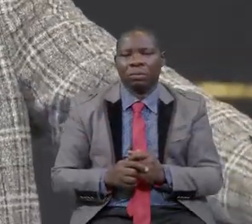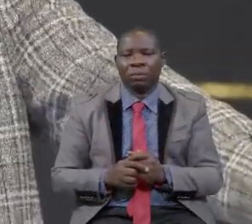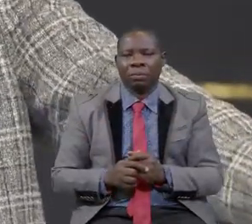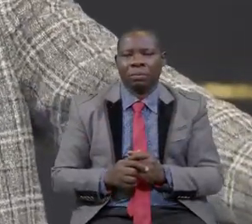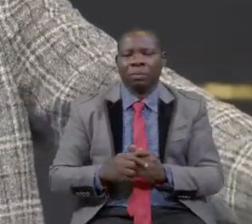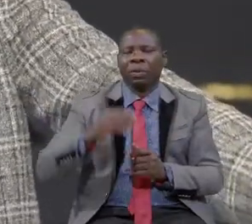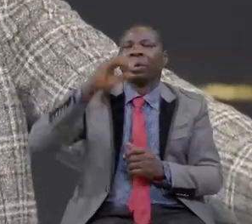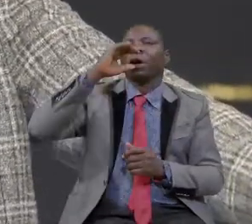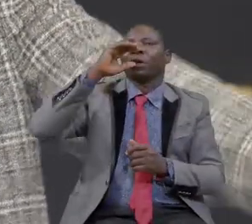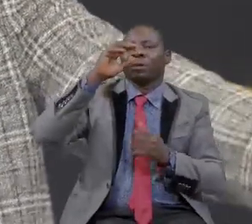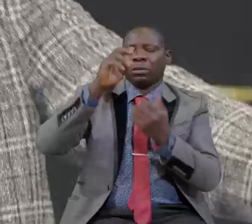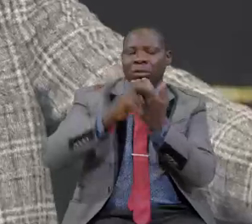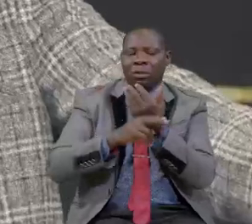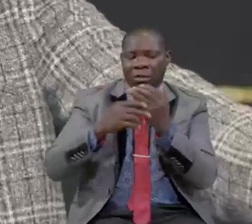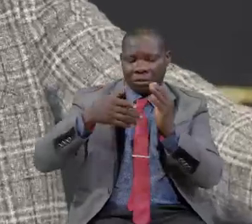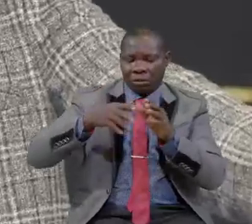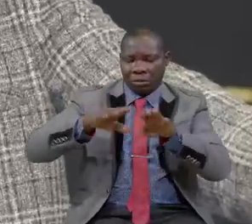Drunkenness, gone.